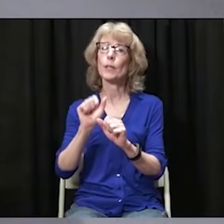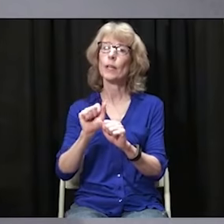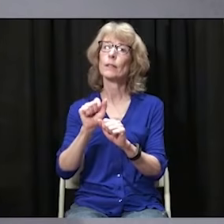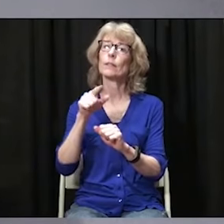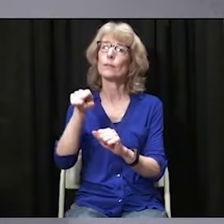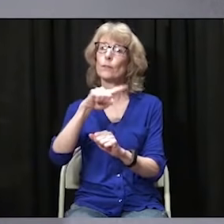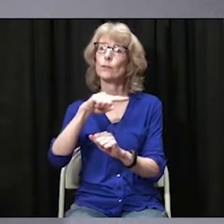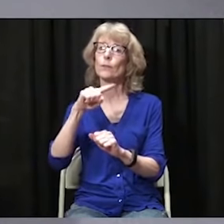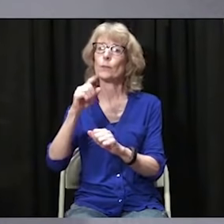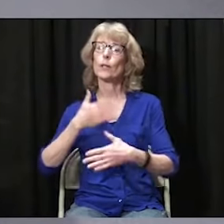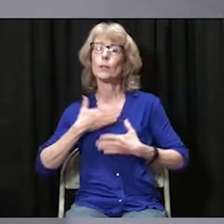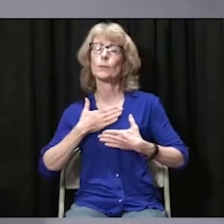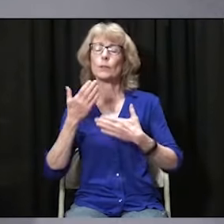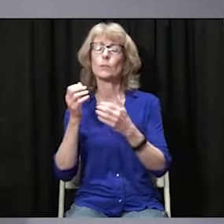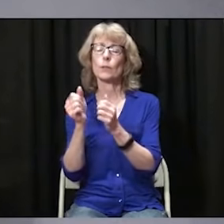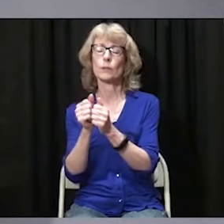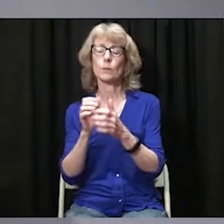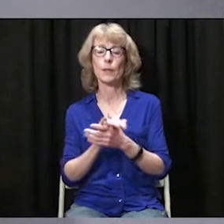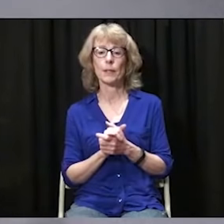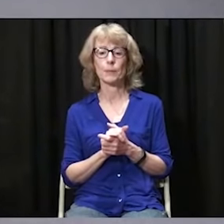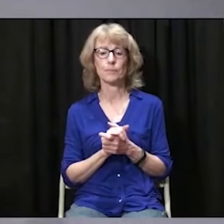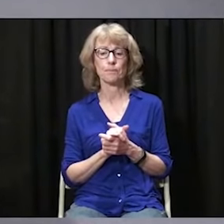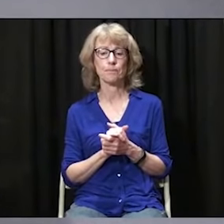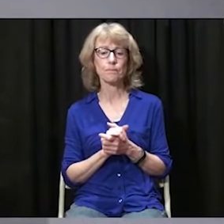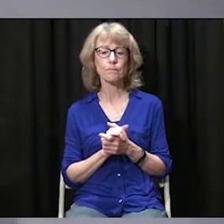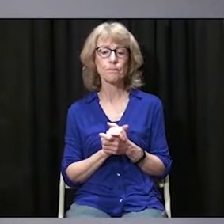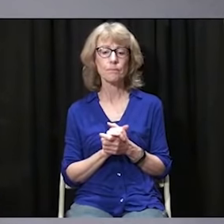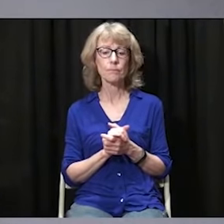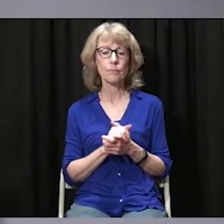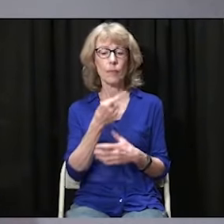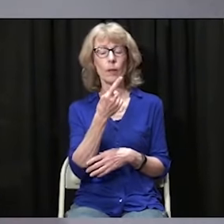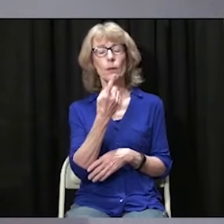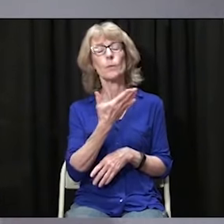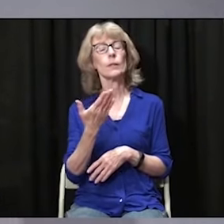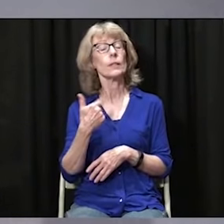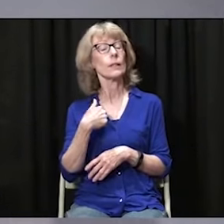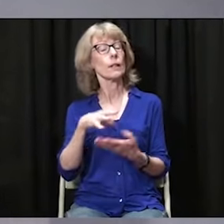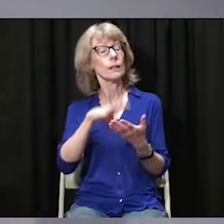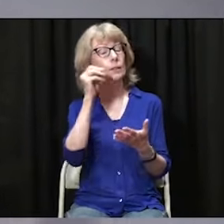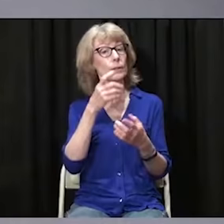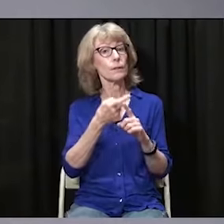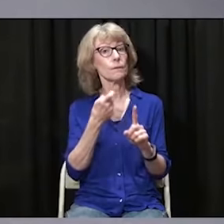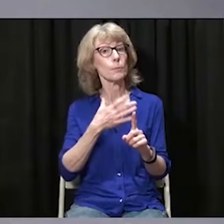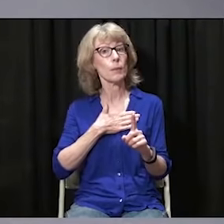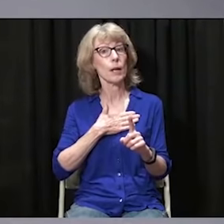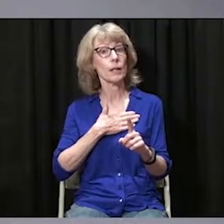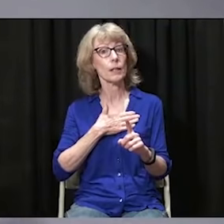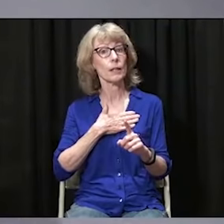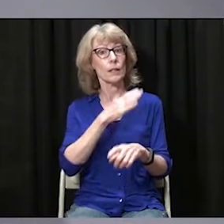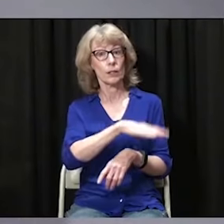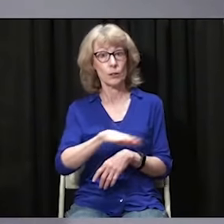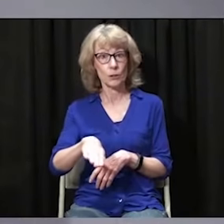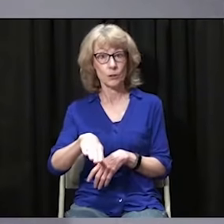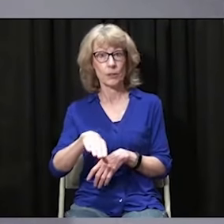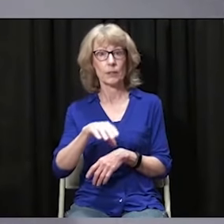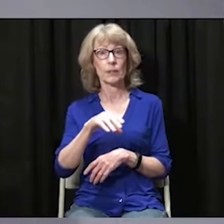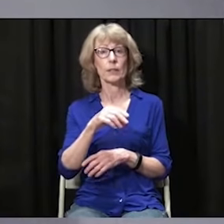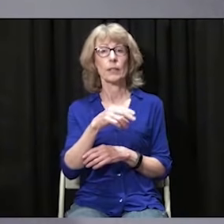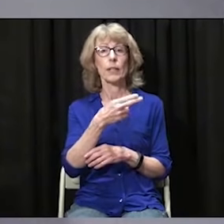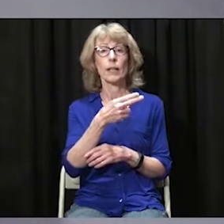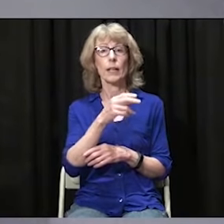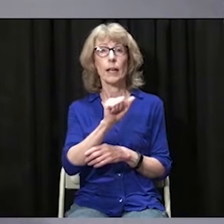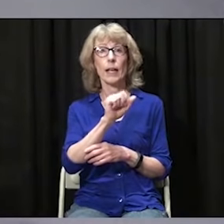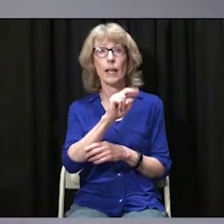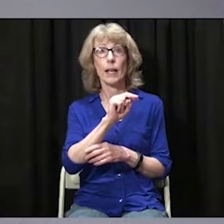with? And you know, one thing I learned from my children in January, Anna and Heidi taught me that you don't have to wait for